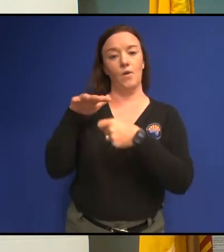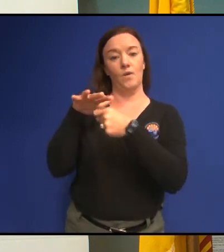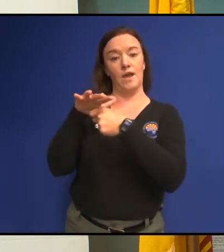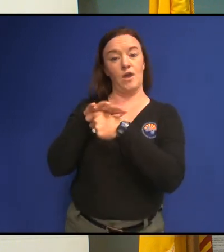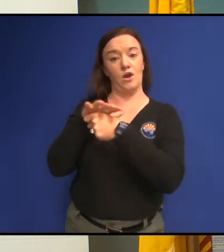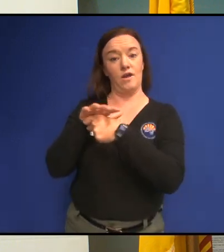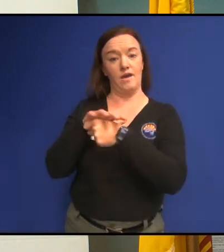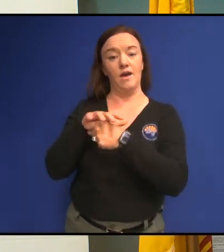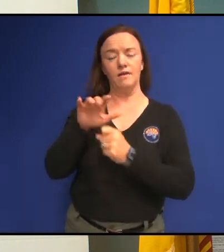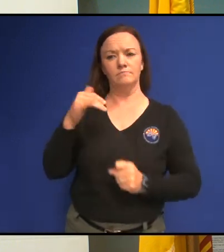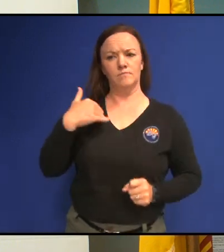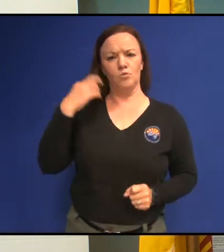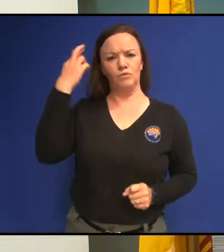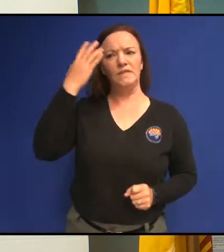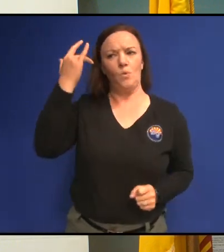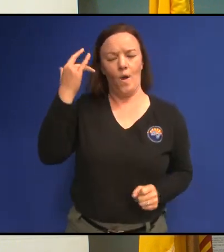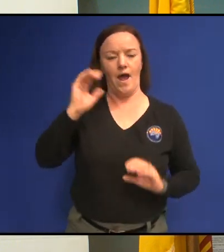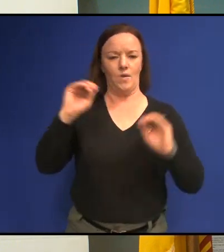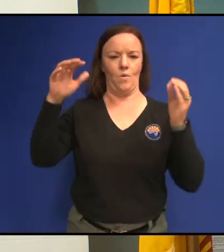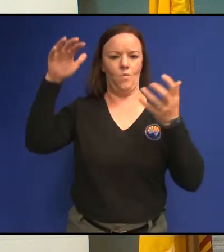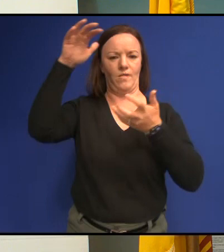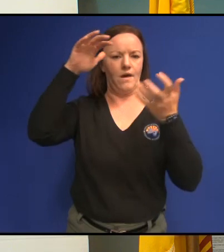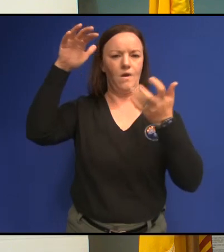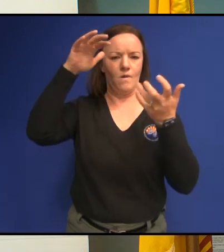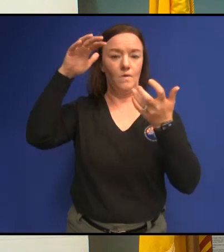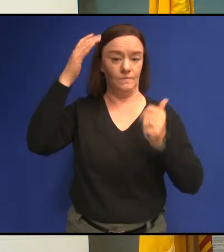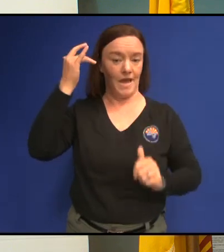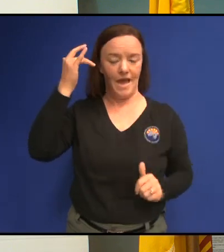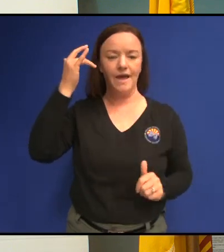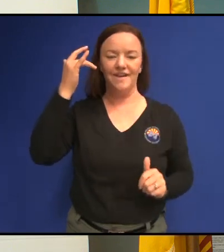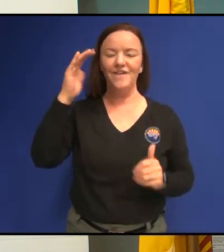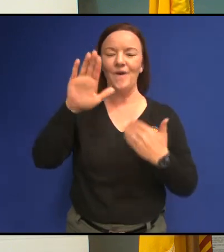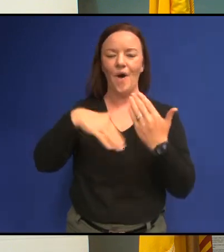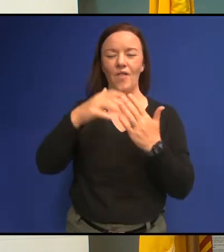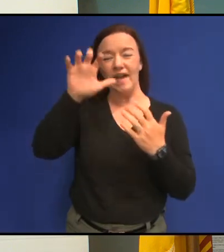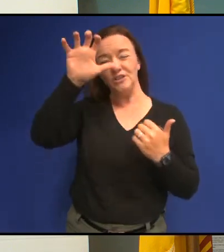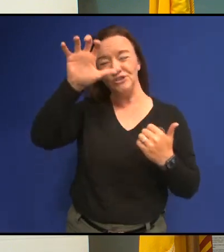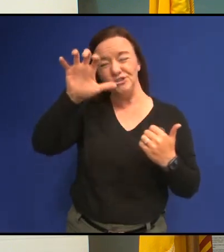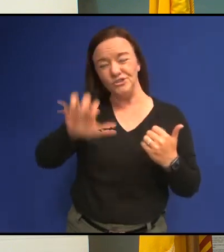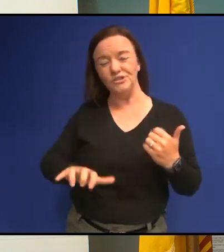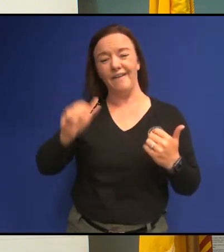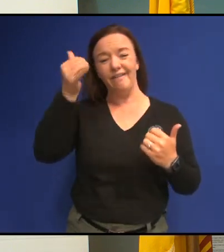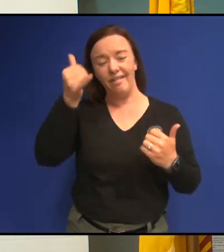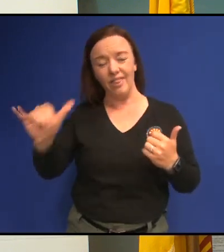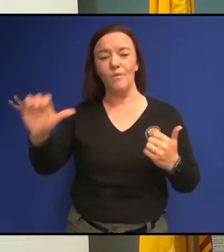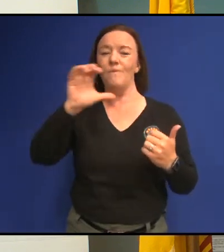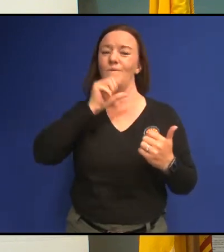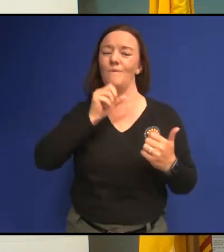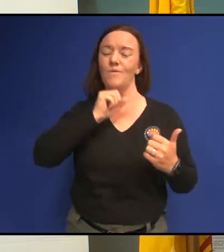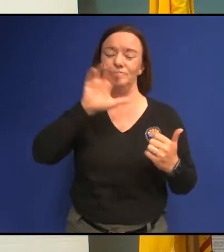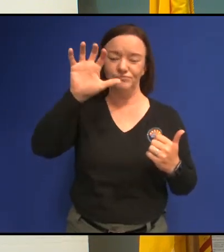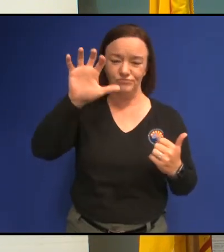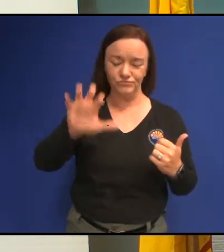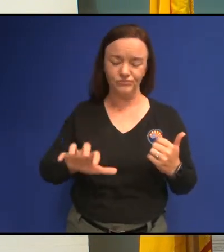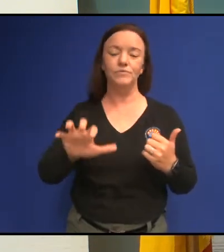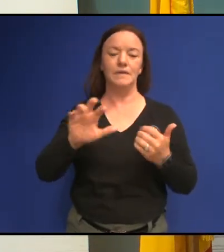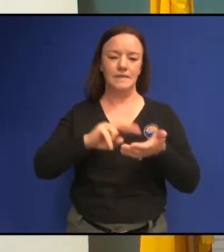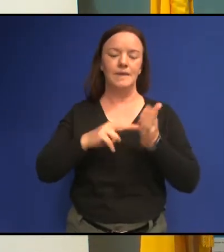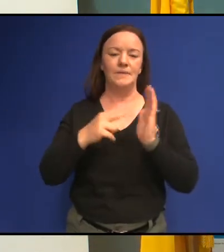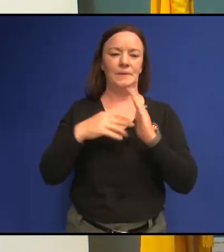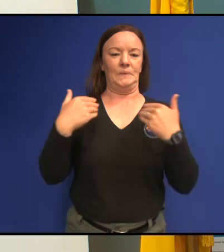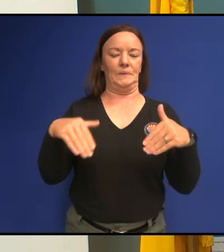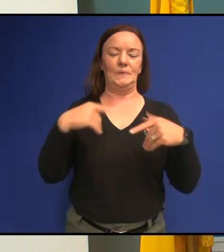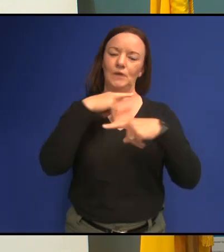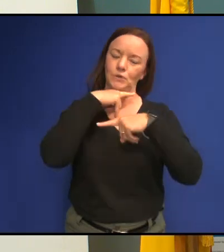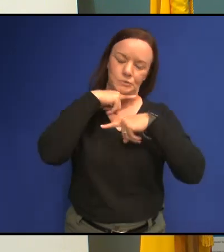a reason why we have no clouds in the sky. And that's all this yellow and orange shading representing a lot of